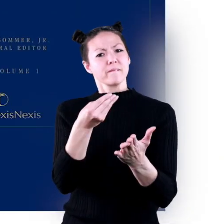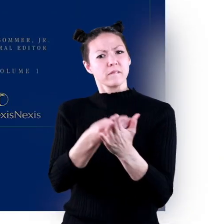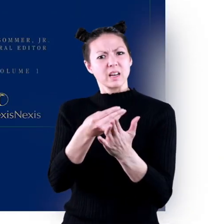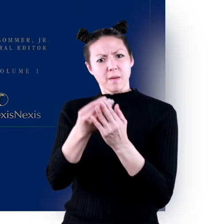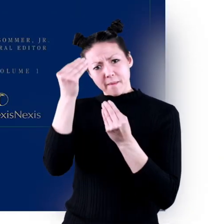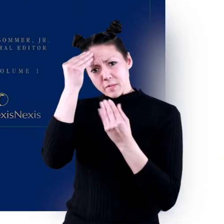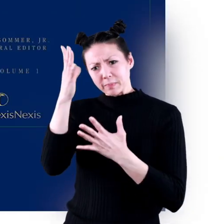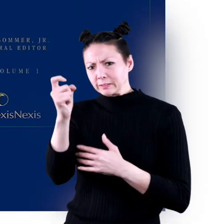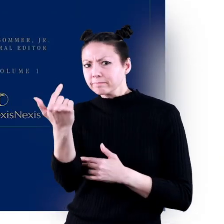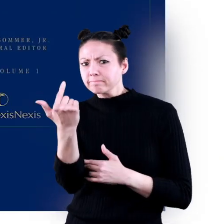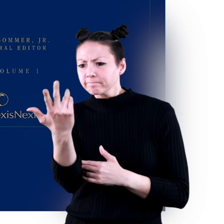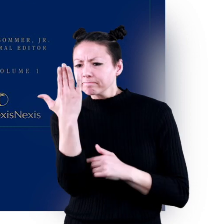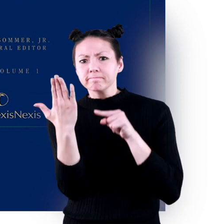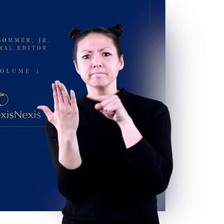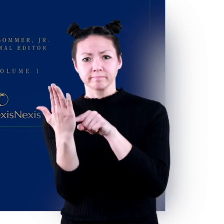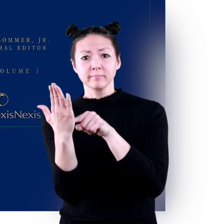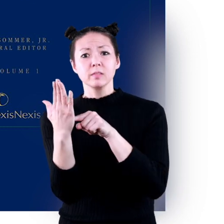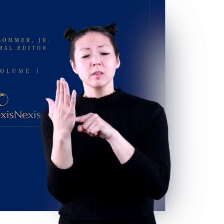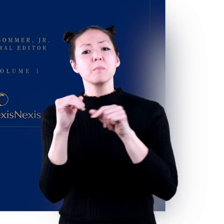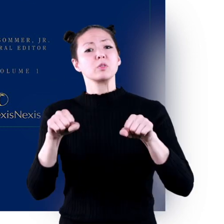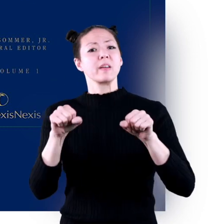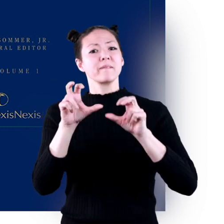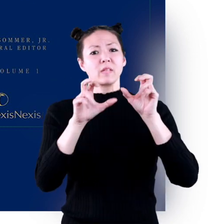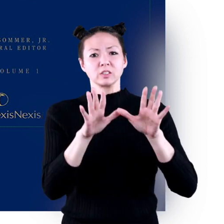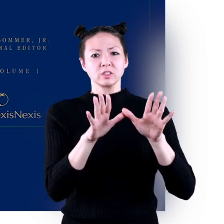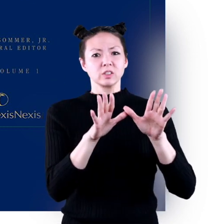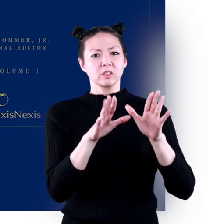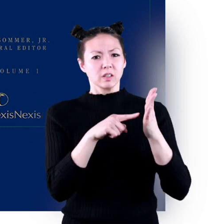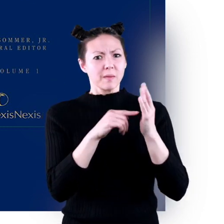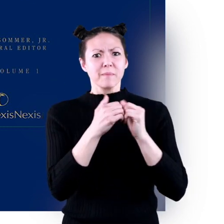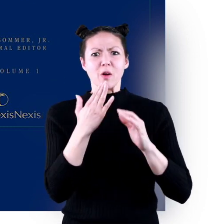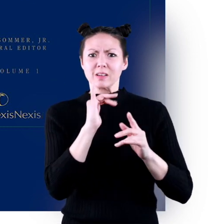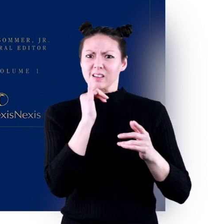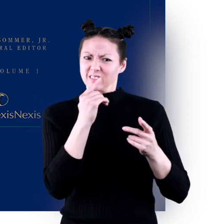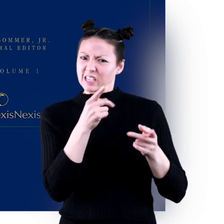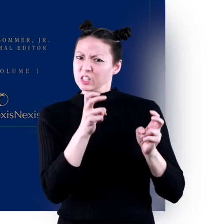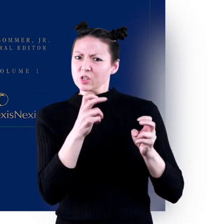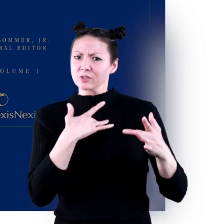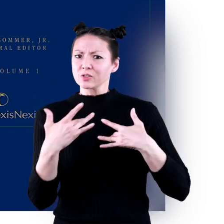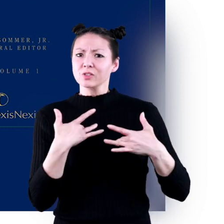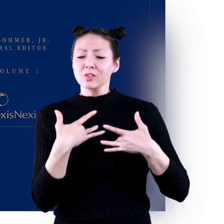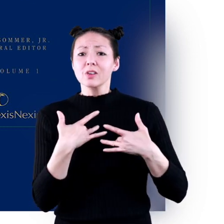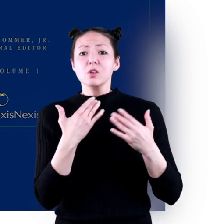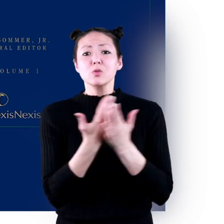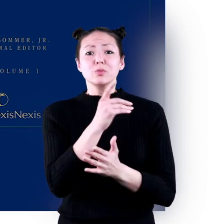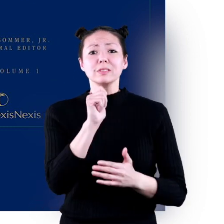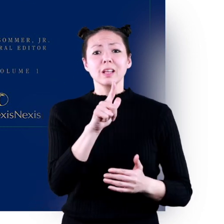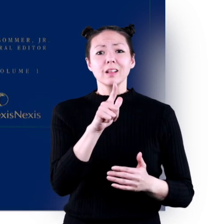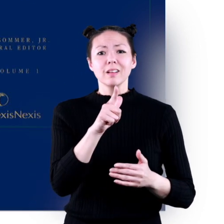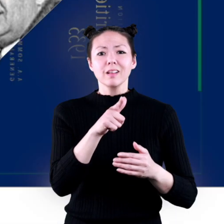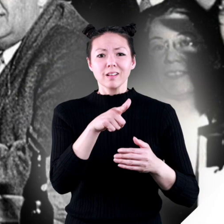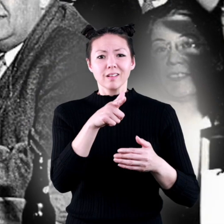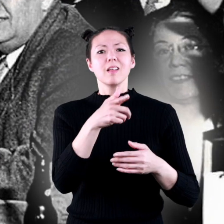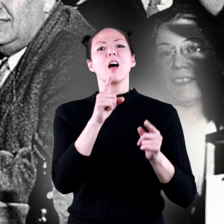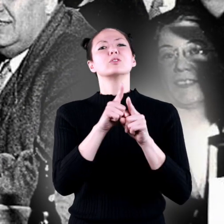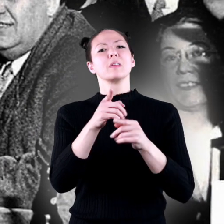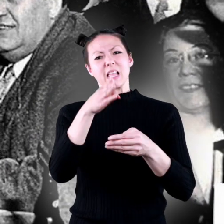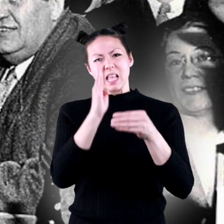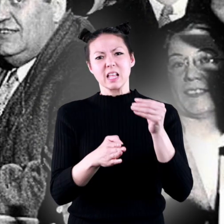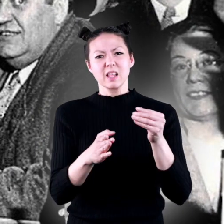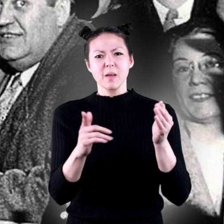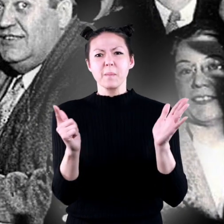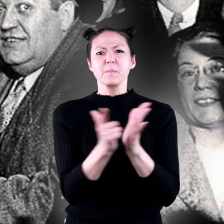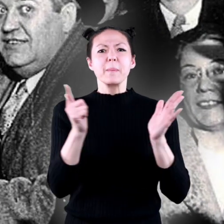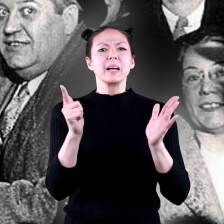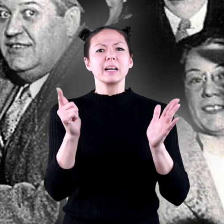Act required companies to provide financial information to potential investors before issuing stock. The New Deal